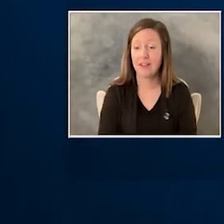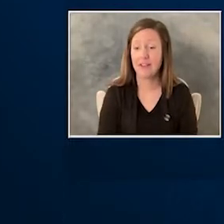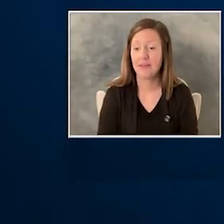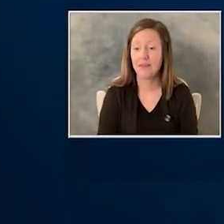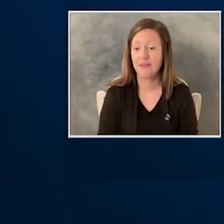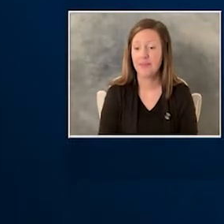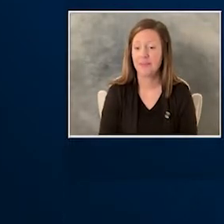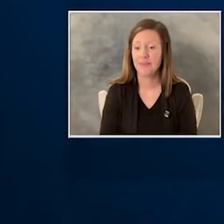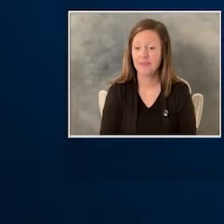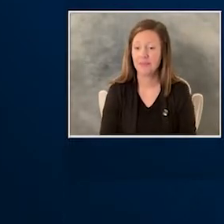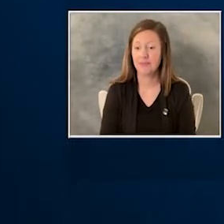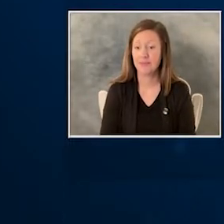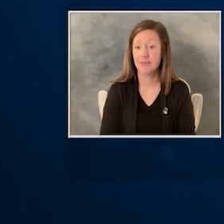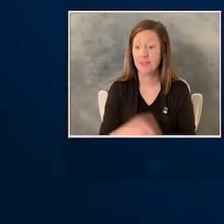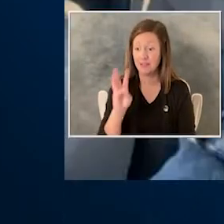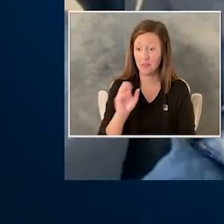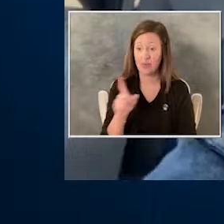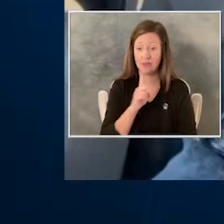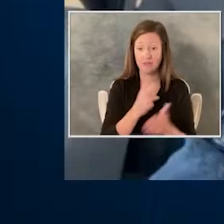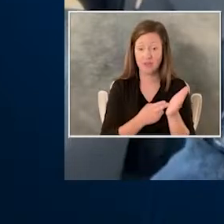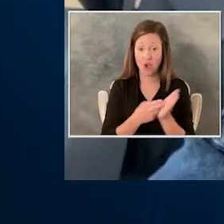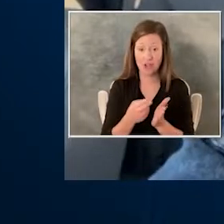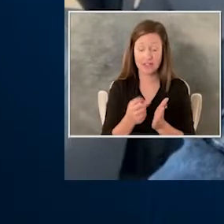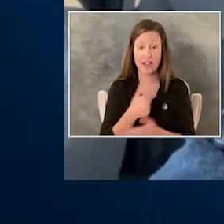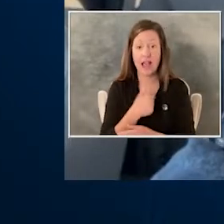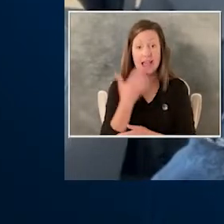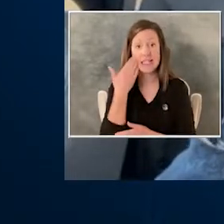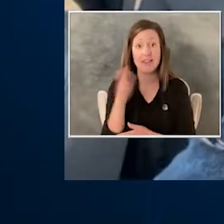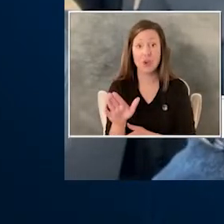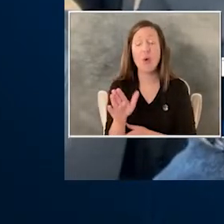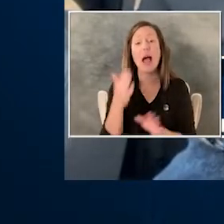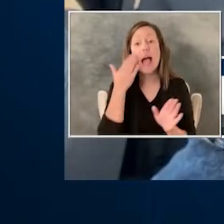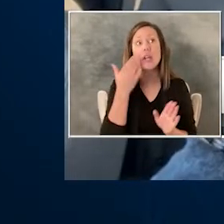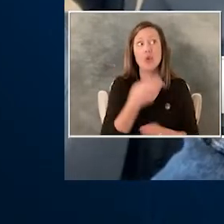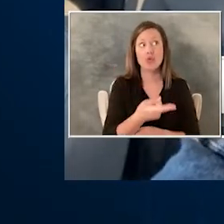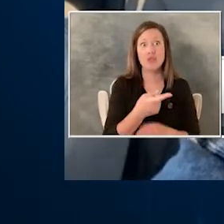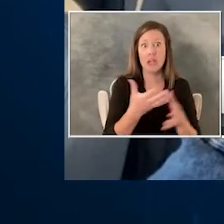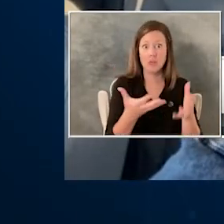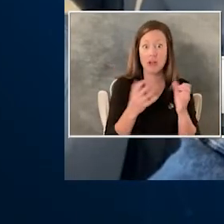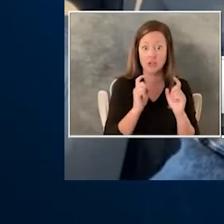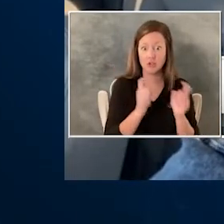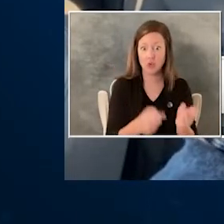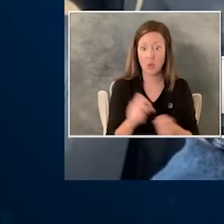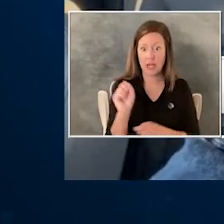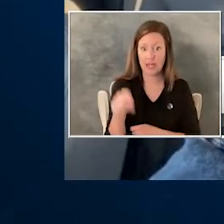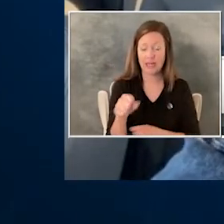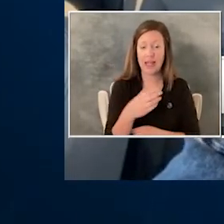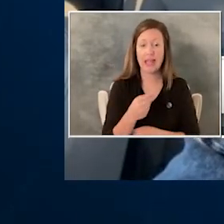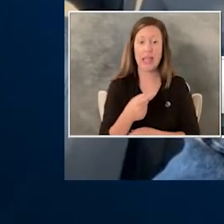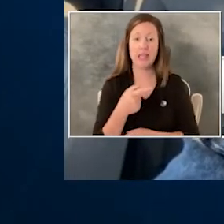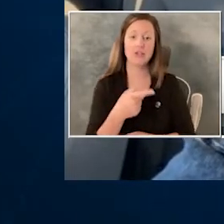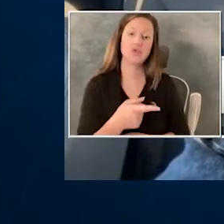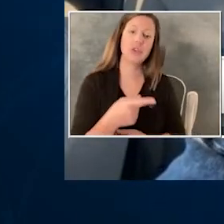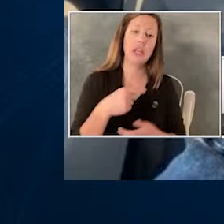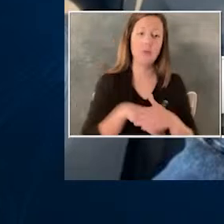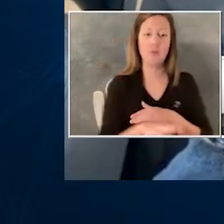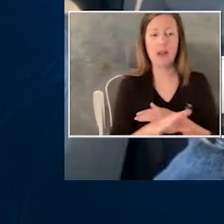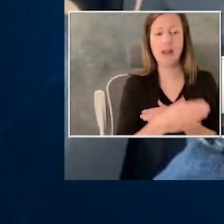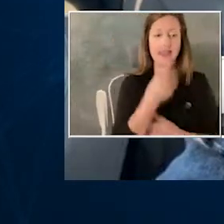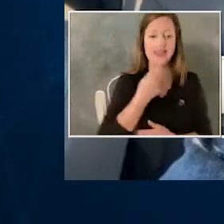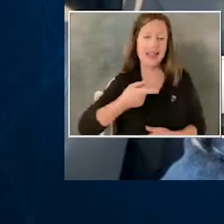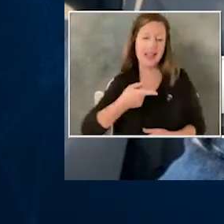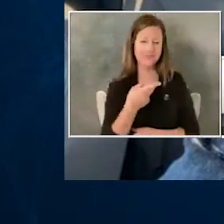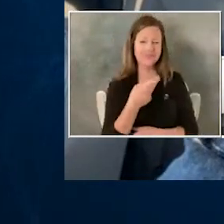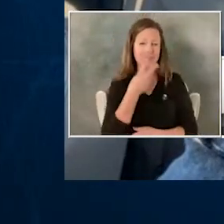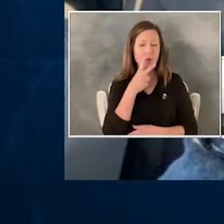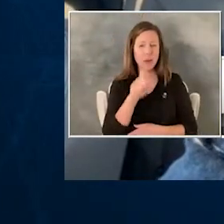Well, to be quite honest, I didn't even know. I knew she wanted to donate, and she'd went in and they told her she had to quit